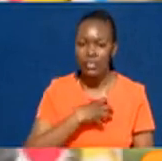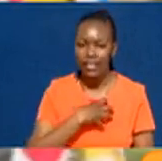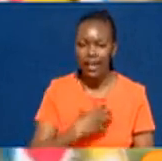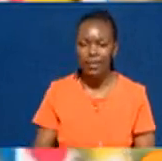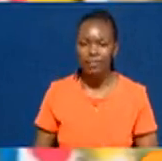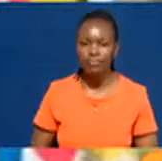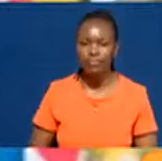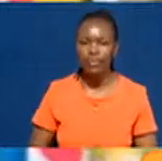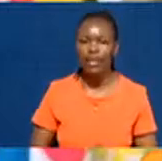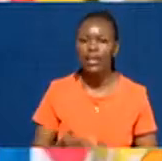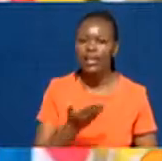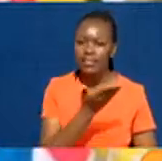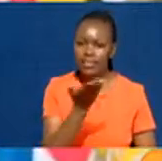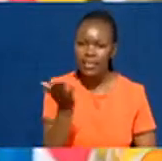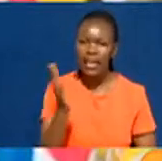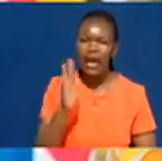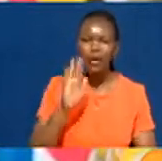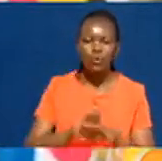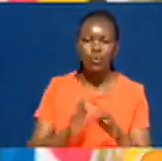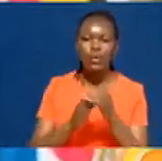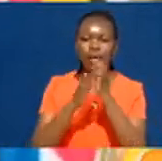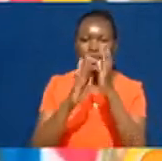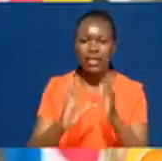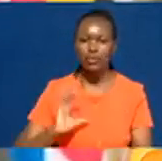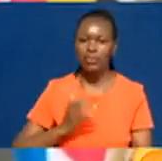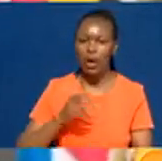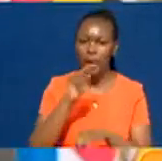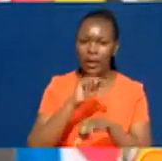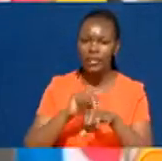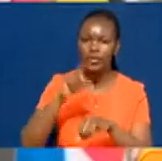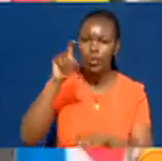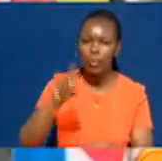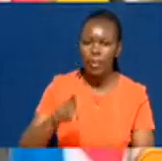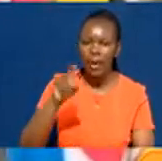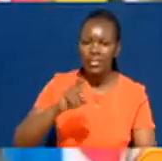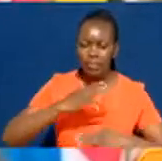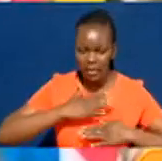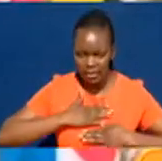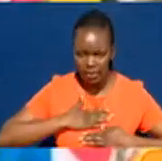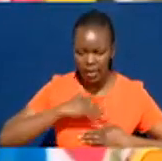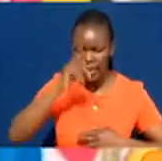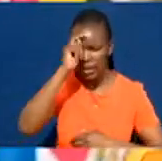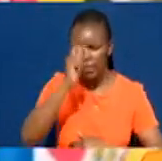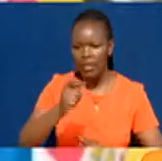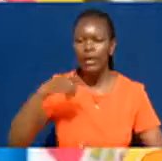revered elders of our nation who deserve respect at all times.